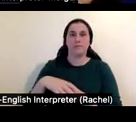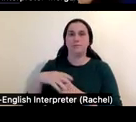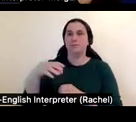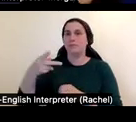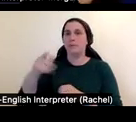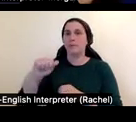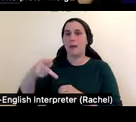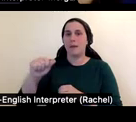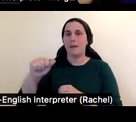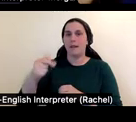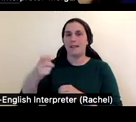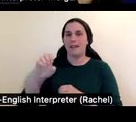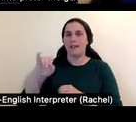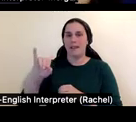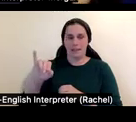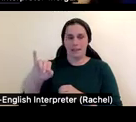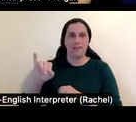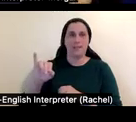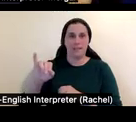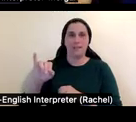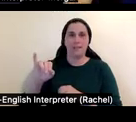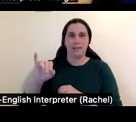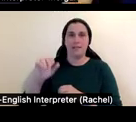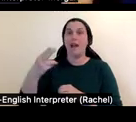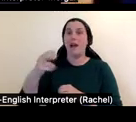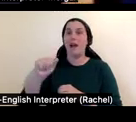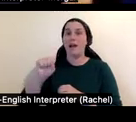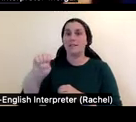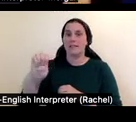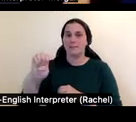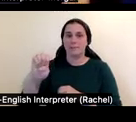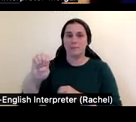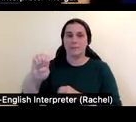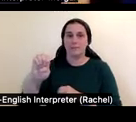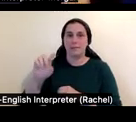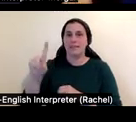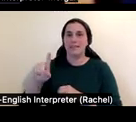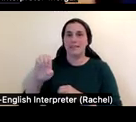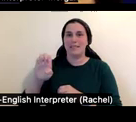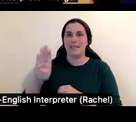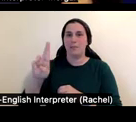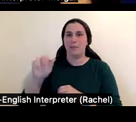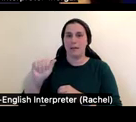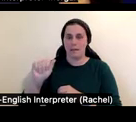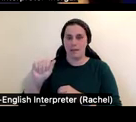Papagei. Papagei. Hase. Hase. Zebra. Zebra. Do you hear it?